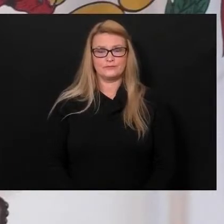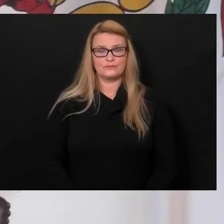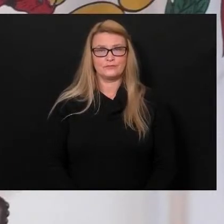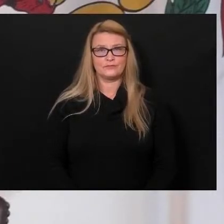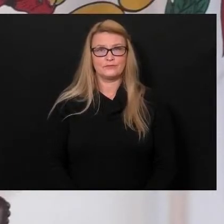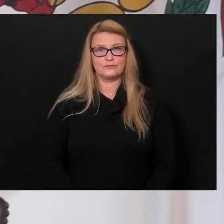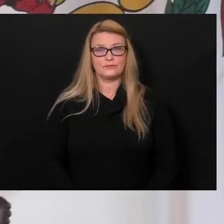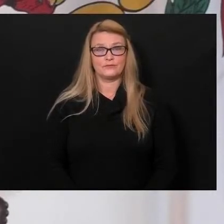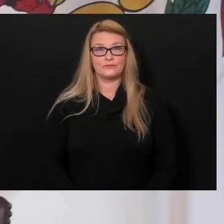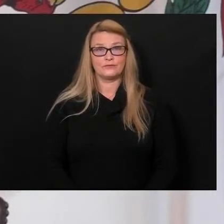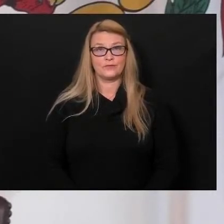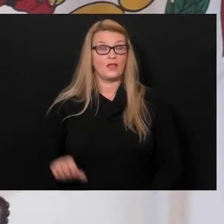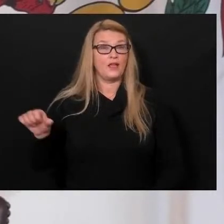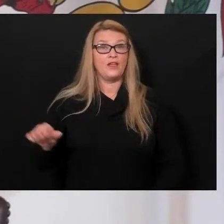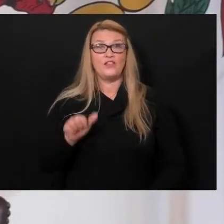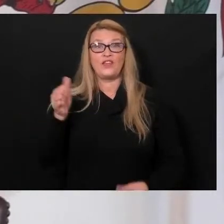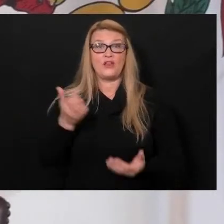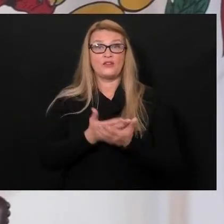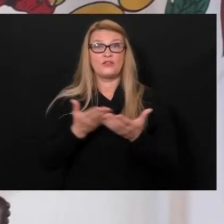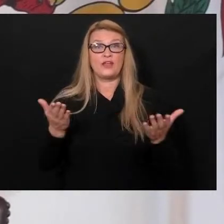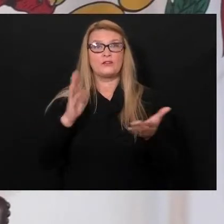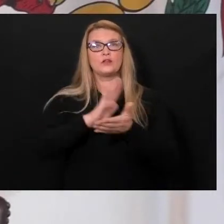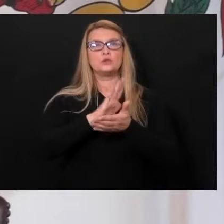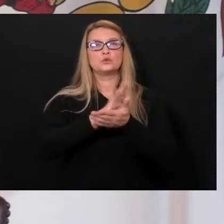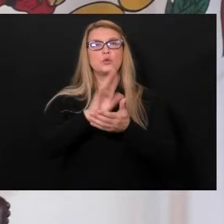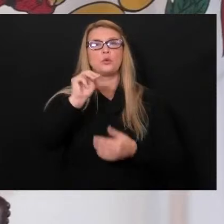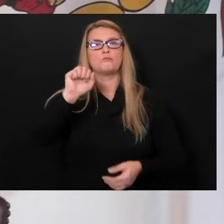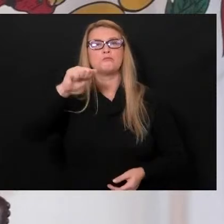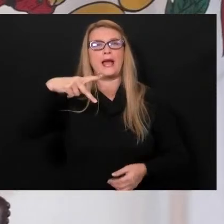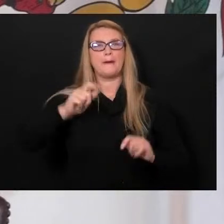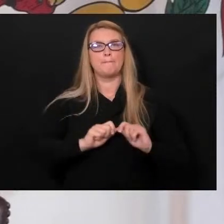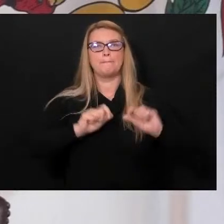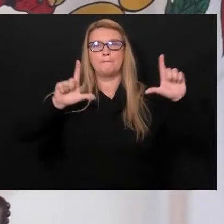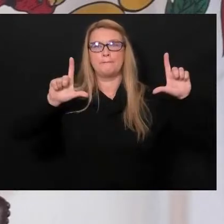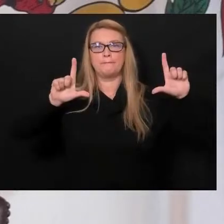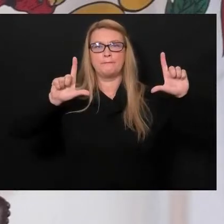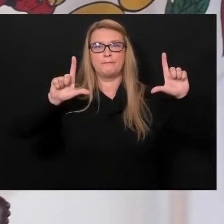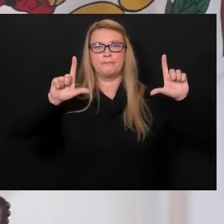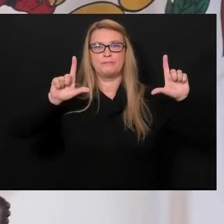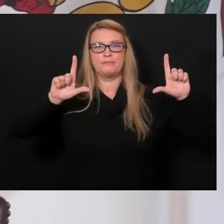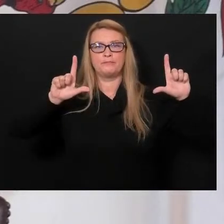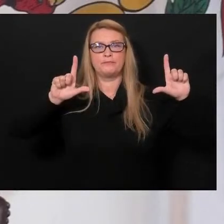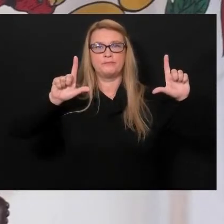Again, the only other thing I'd like to pull up is the school map, you know, and